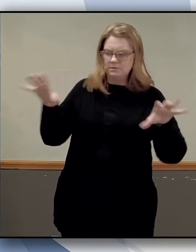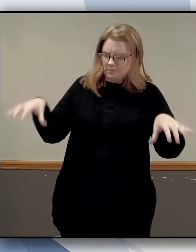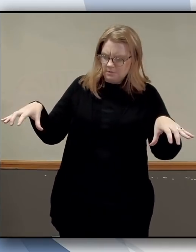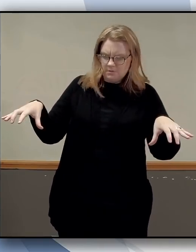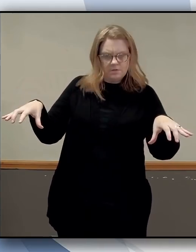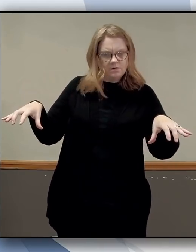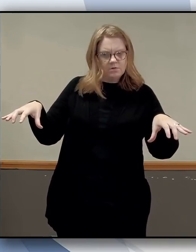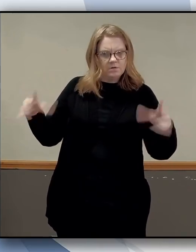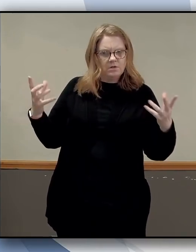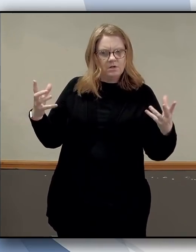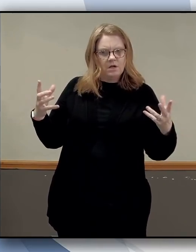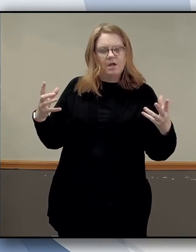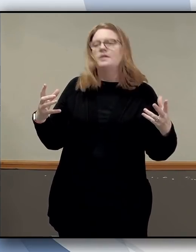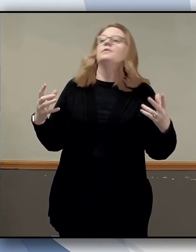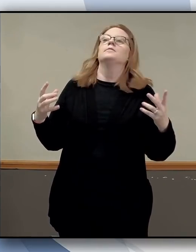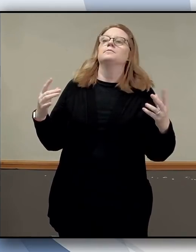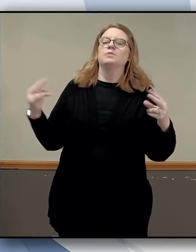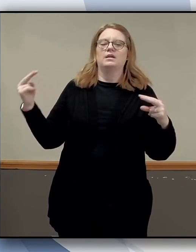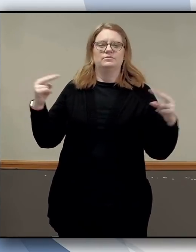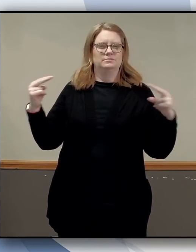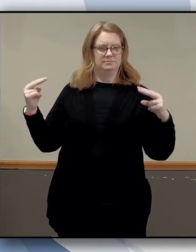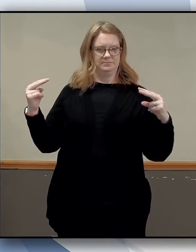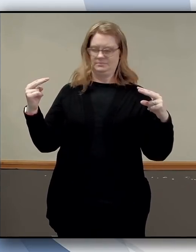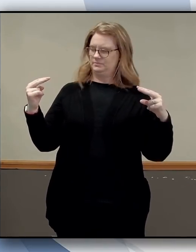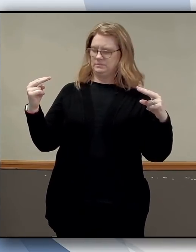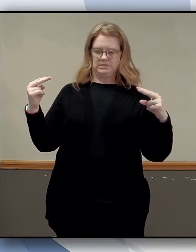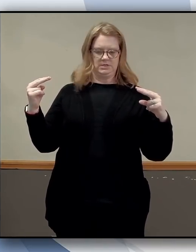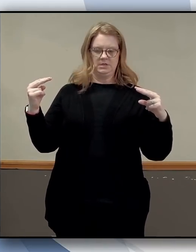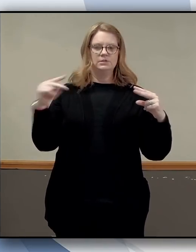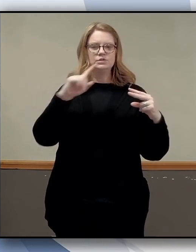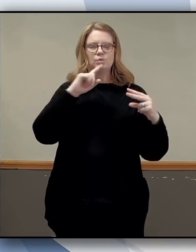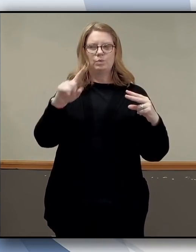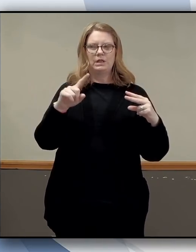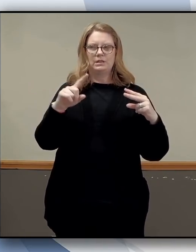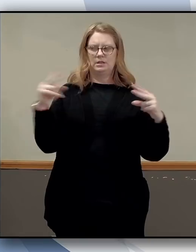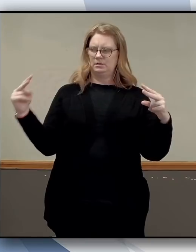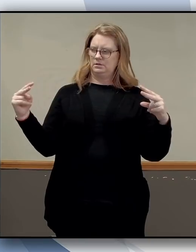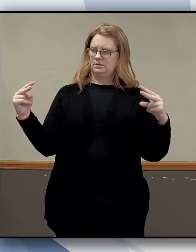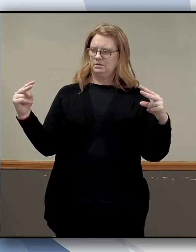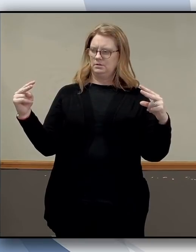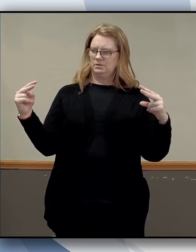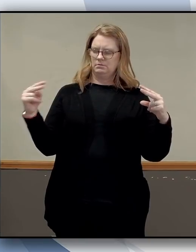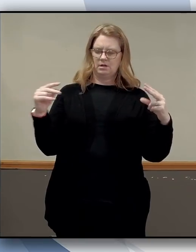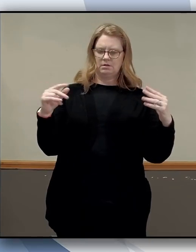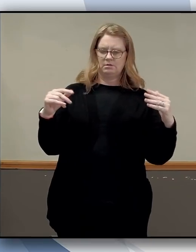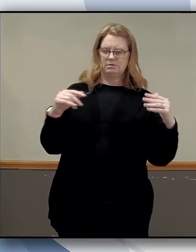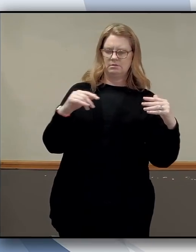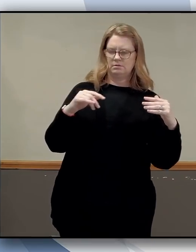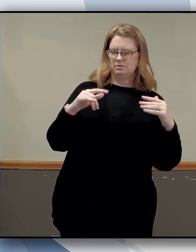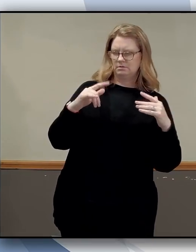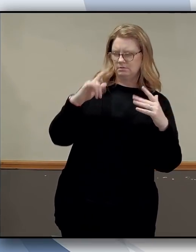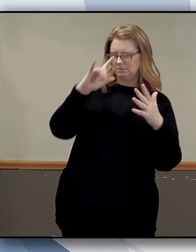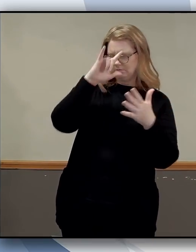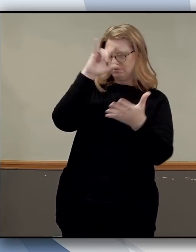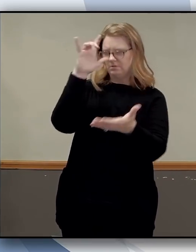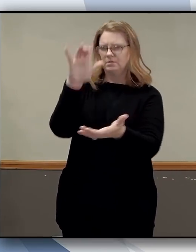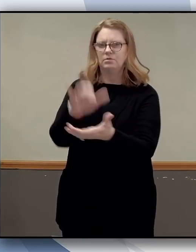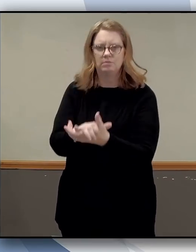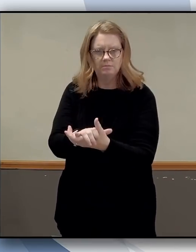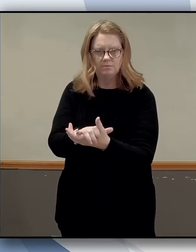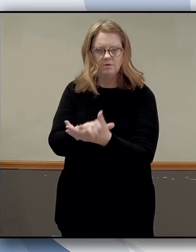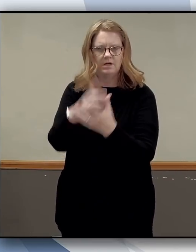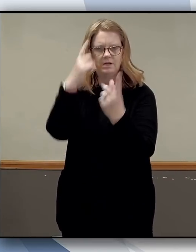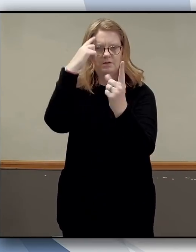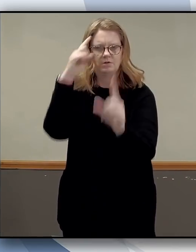uncertainty that we face, we have a hard time building consensus around collective societal action to go